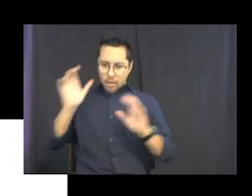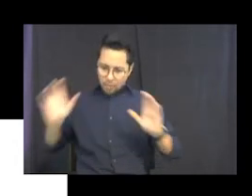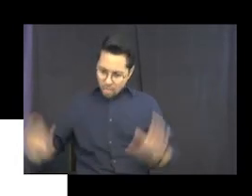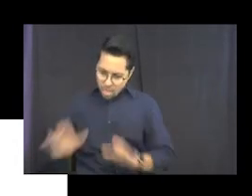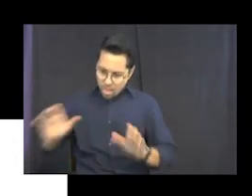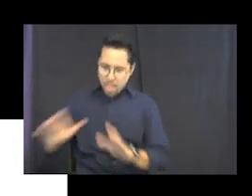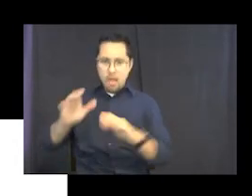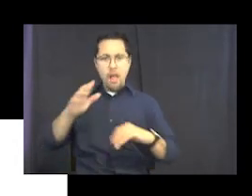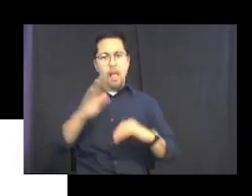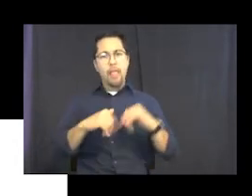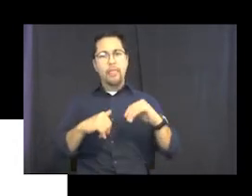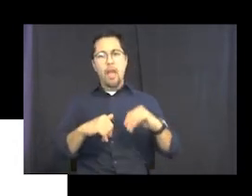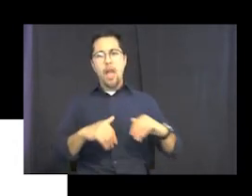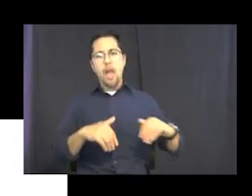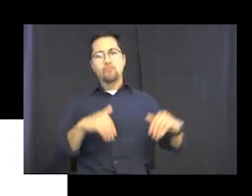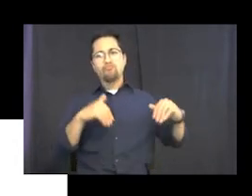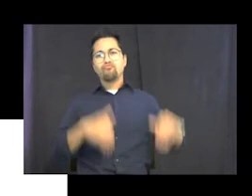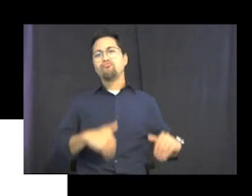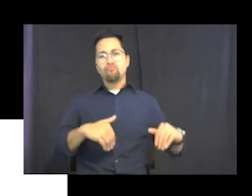than a bystander.